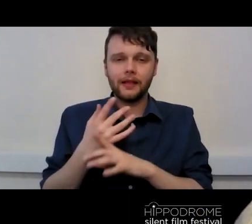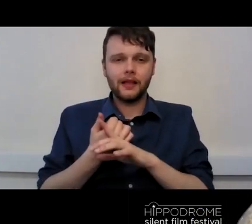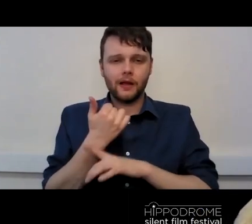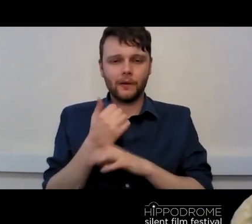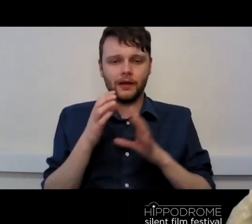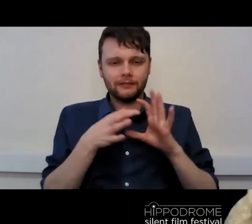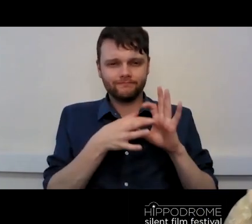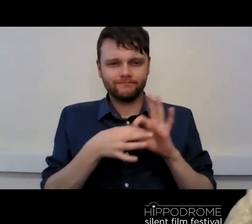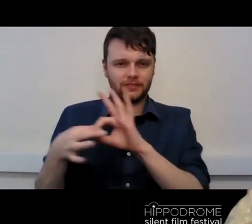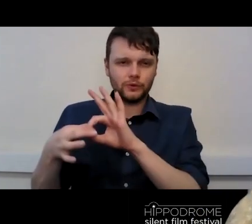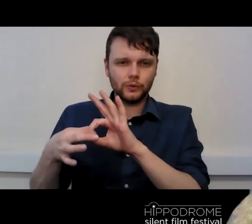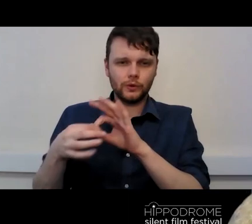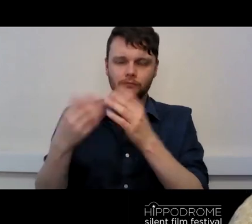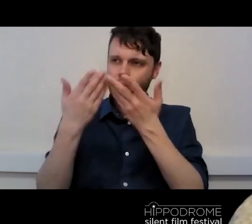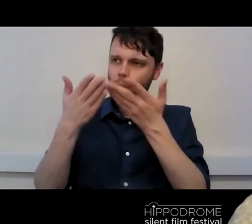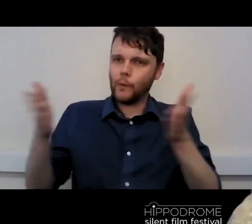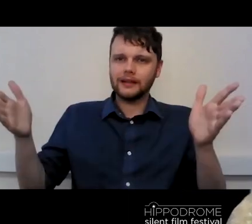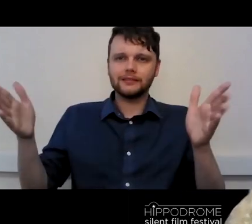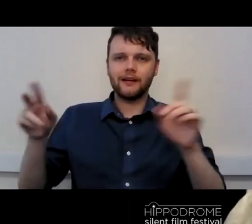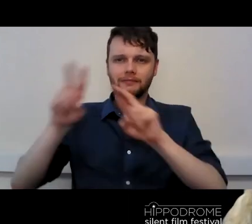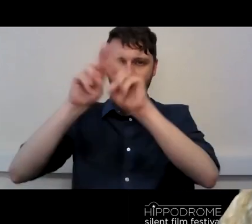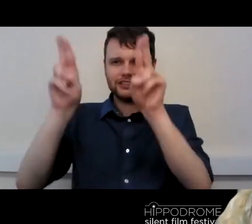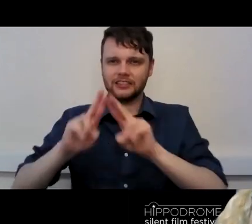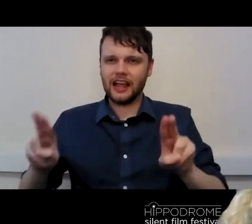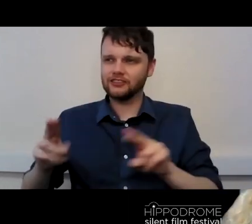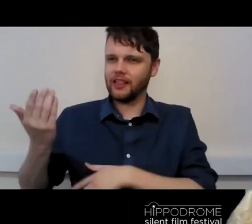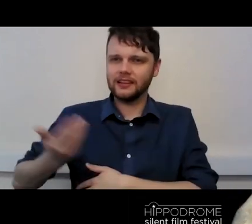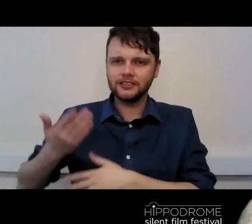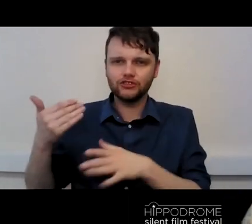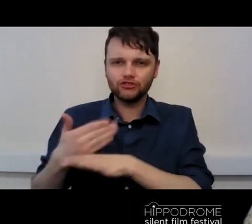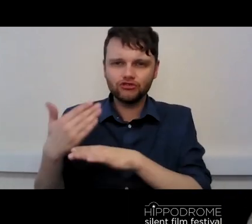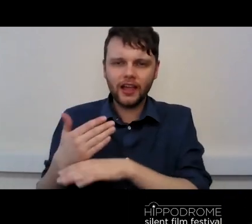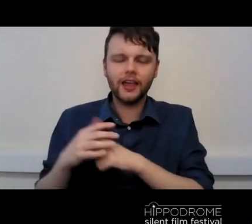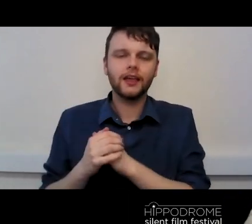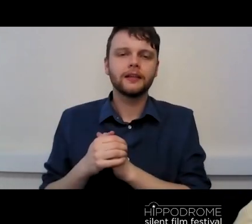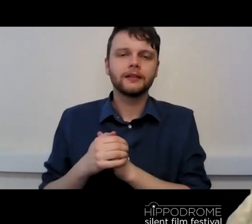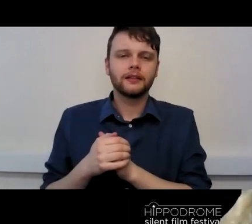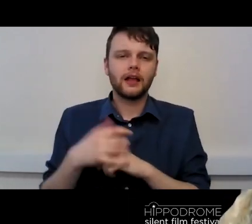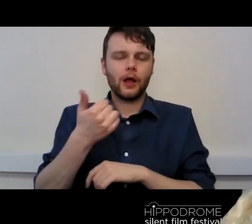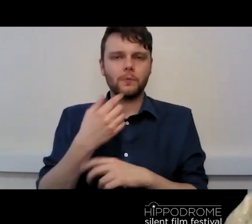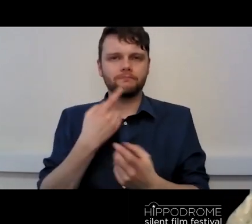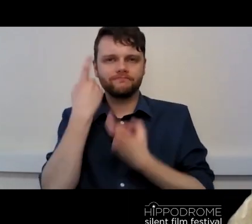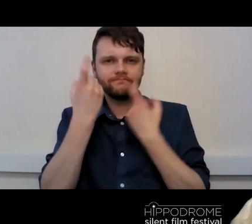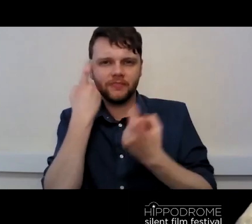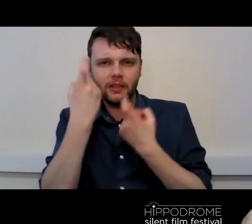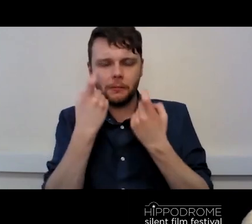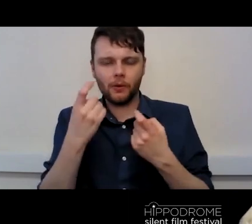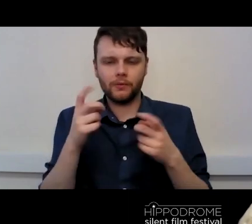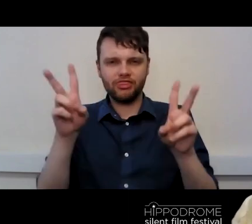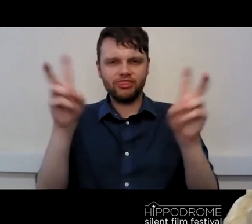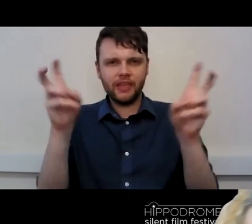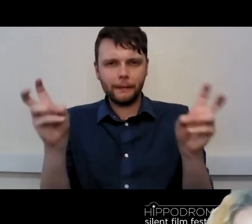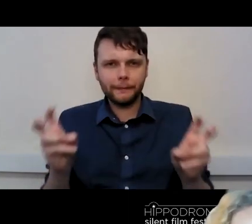sits in a much wider international industry, and the way you're inviting us to consider the themes